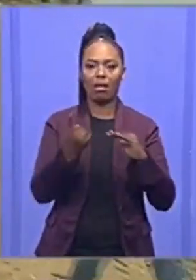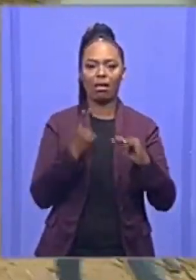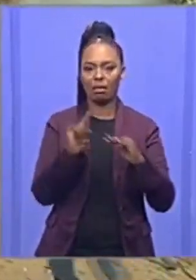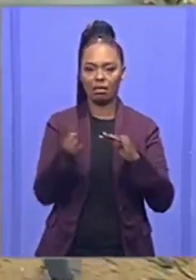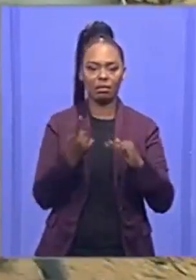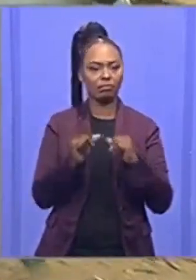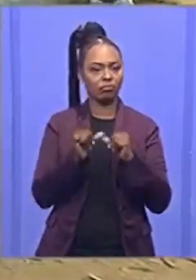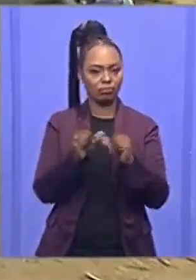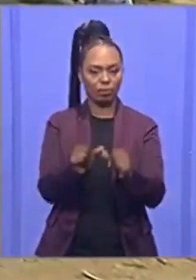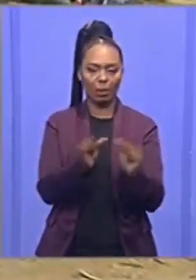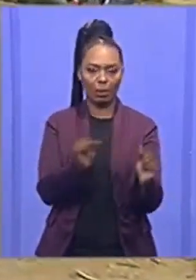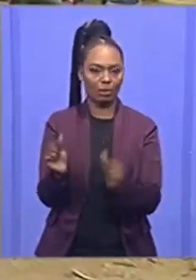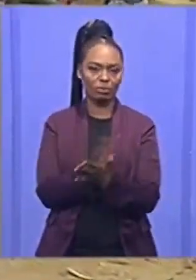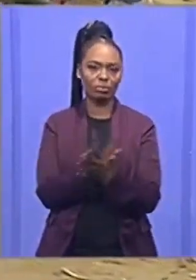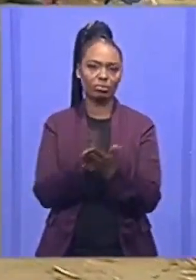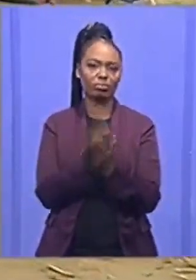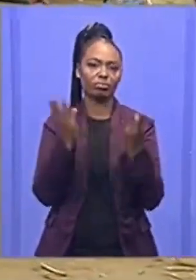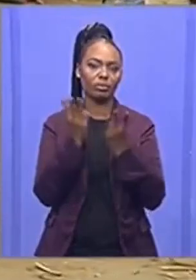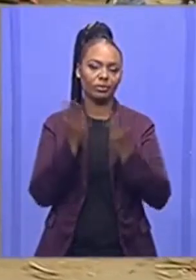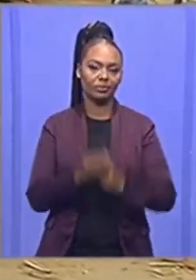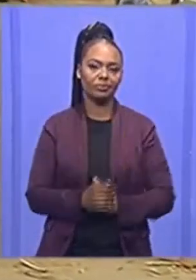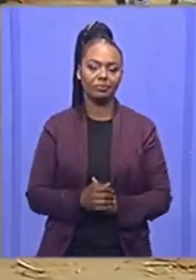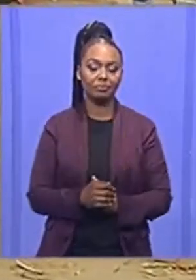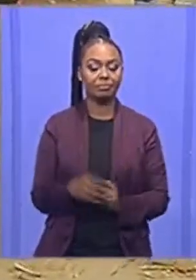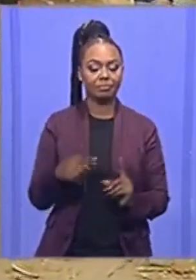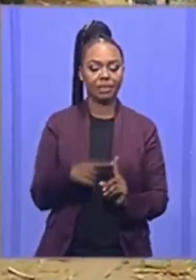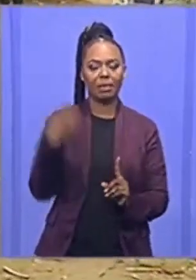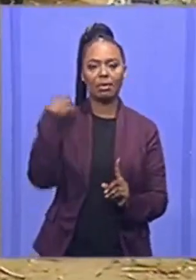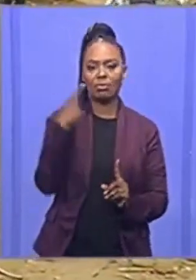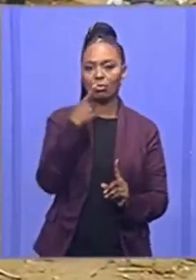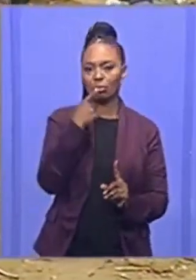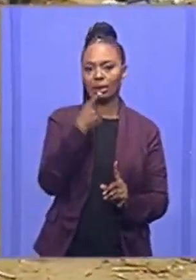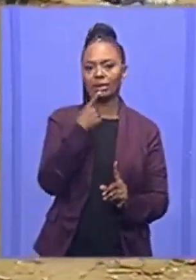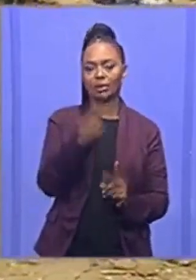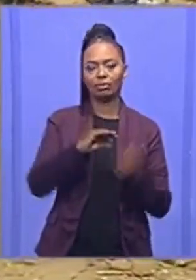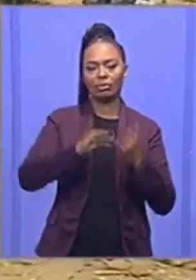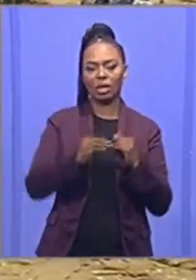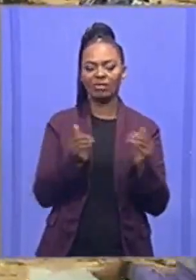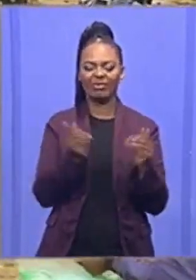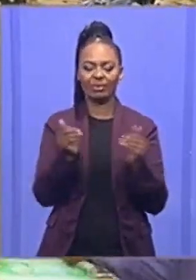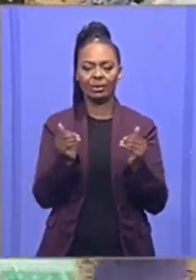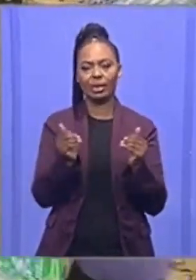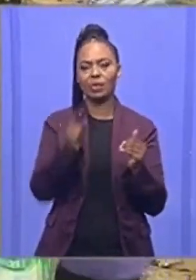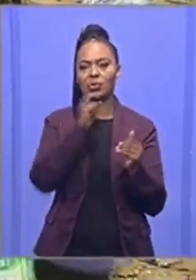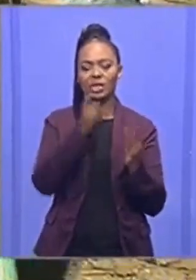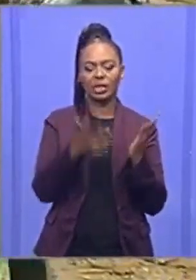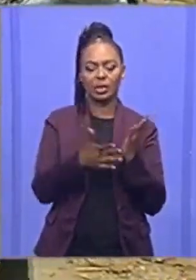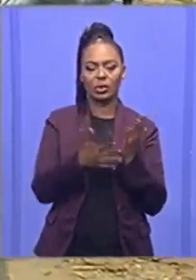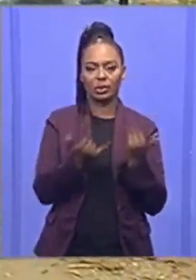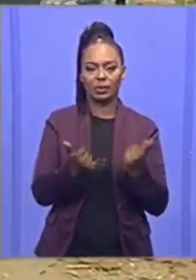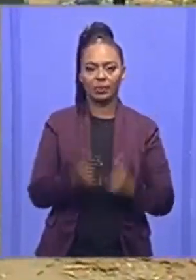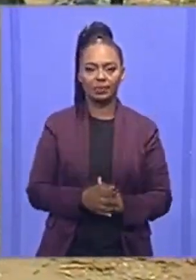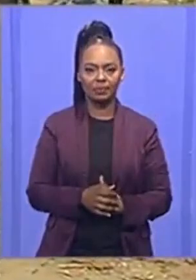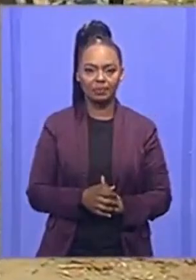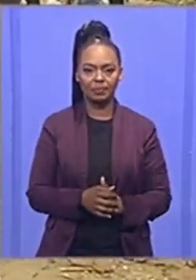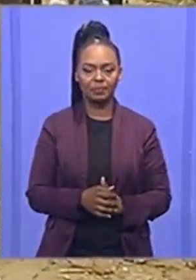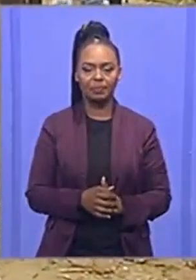go tsena mo nageng. Tona re batla tshwanela fela ke go fetolela tsamaiso go mokgwa wa technology.